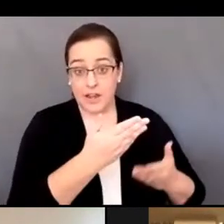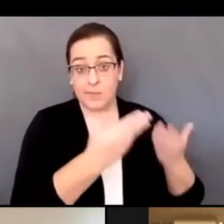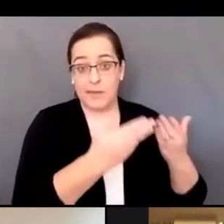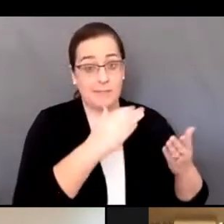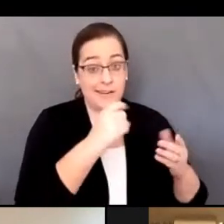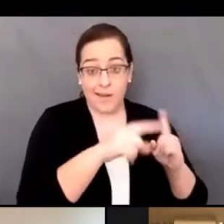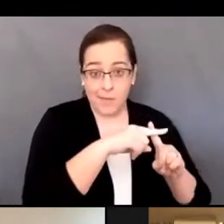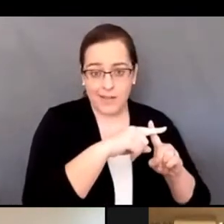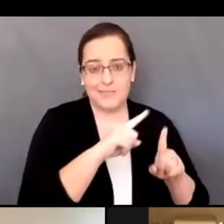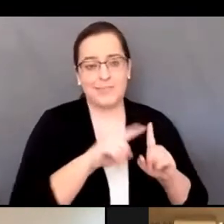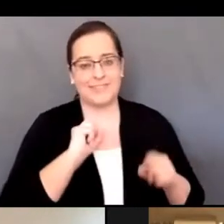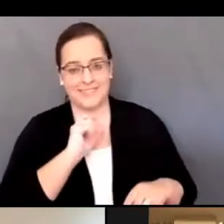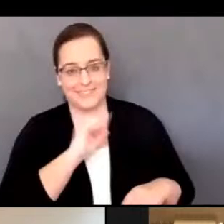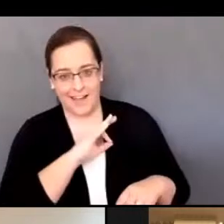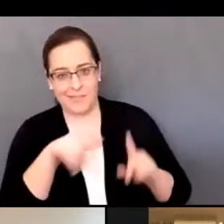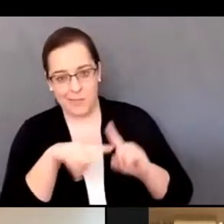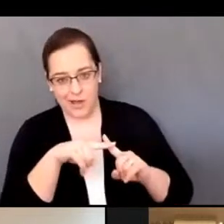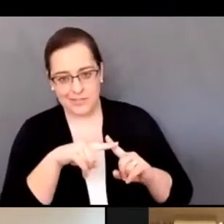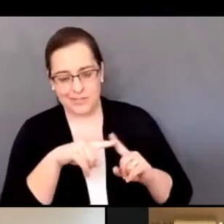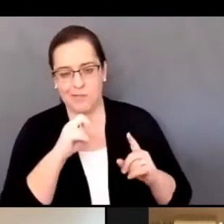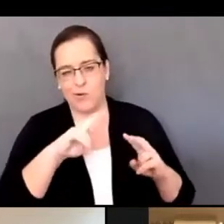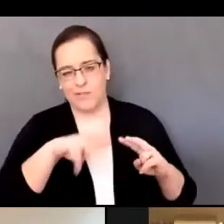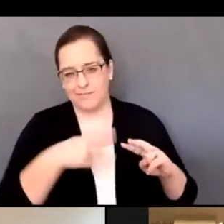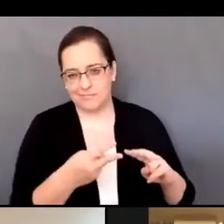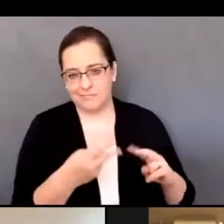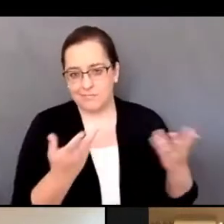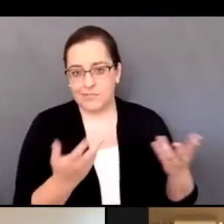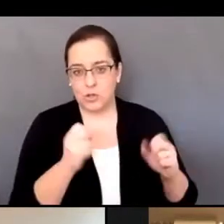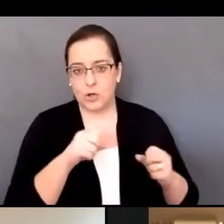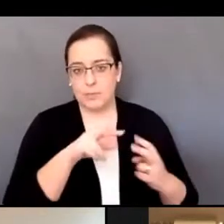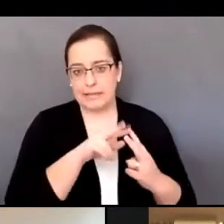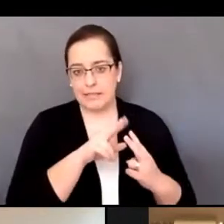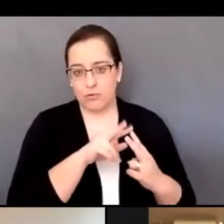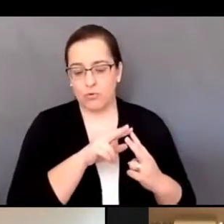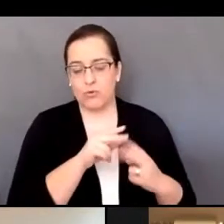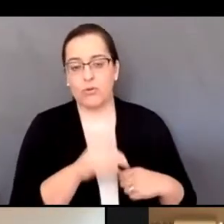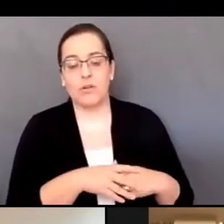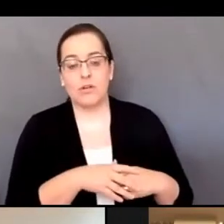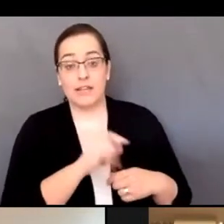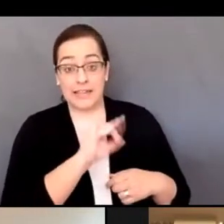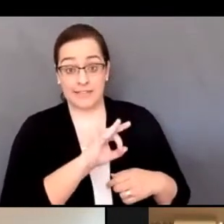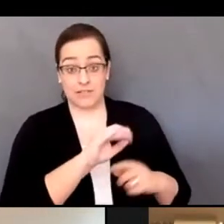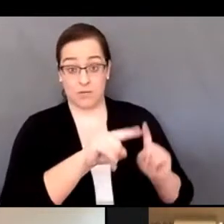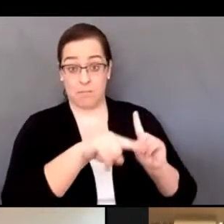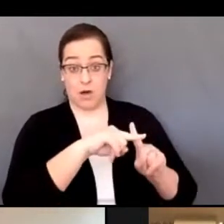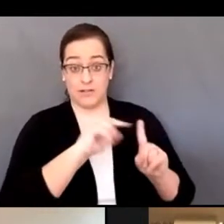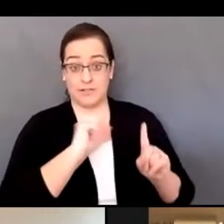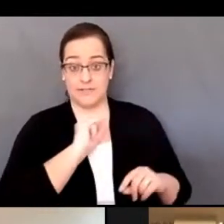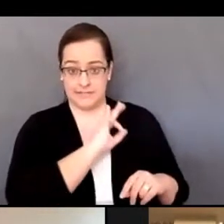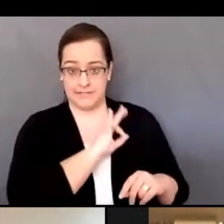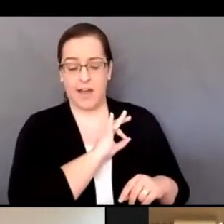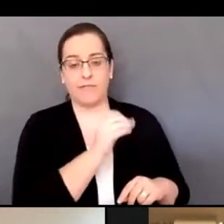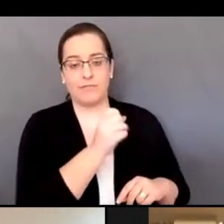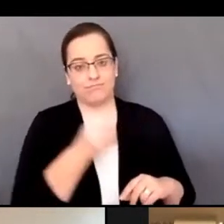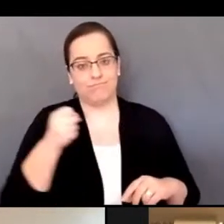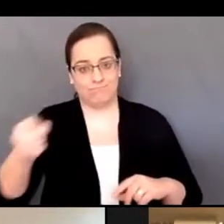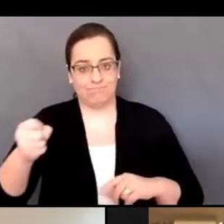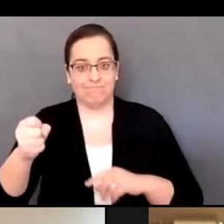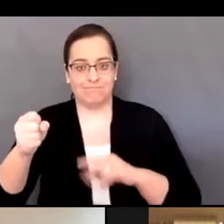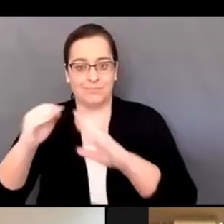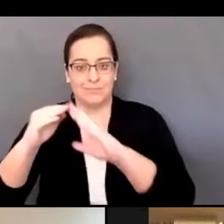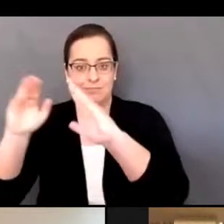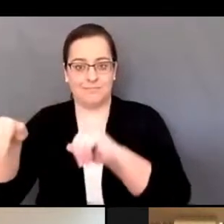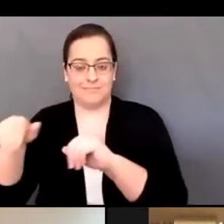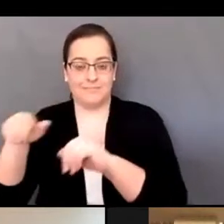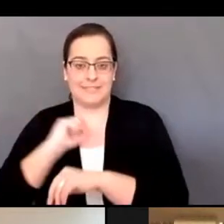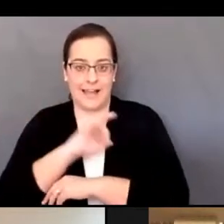And so I think it's important to know, first of all, if there's positive staff, then we can quarantine those staff and take them